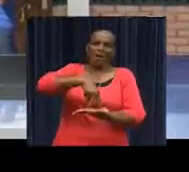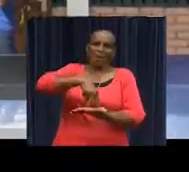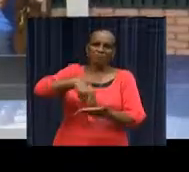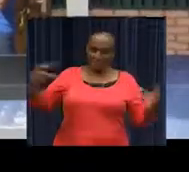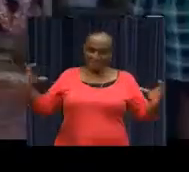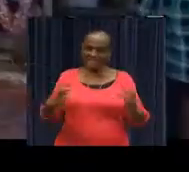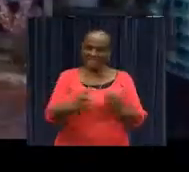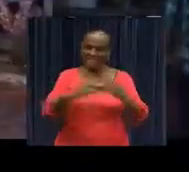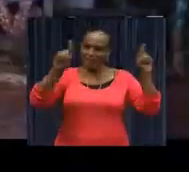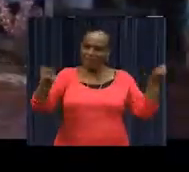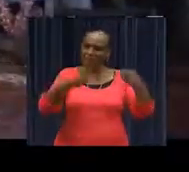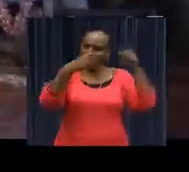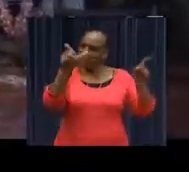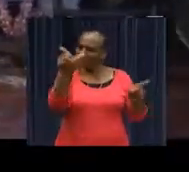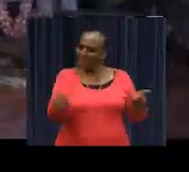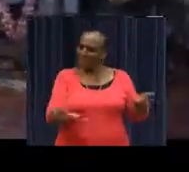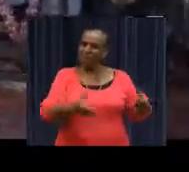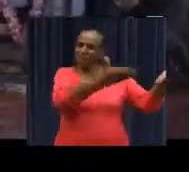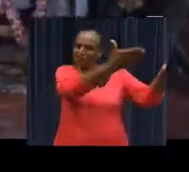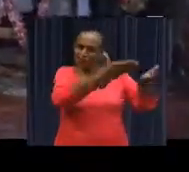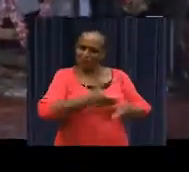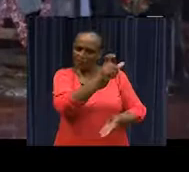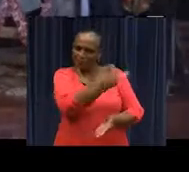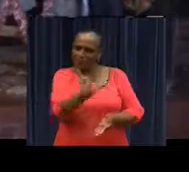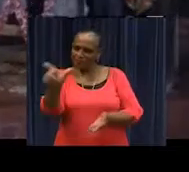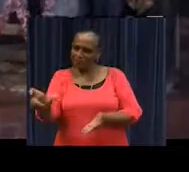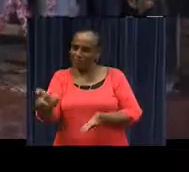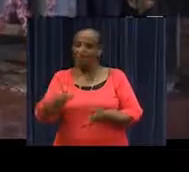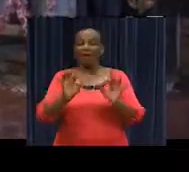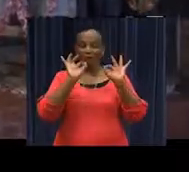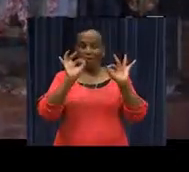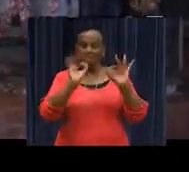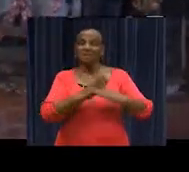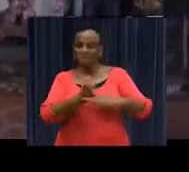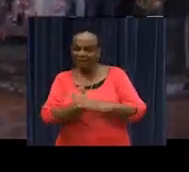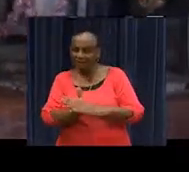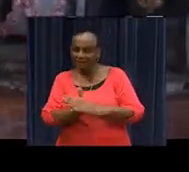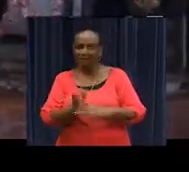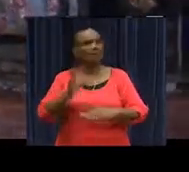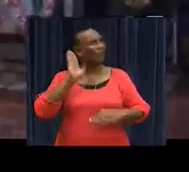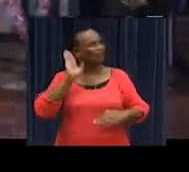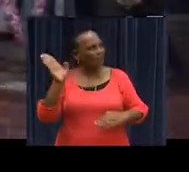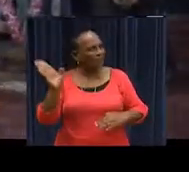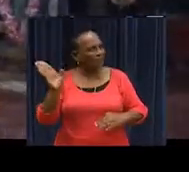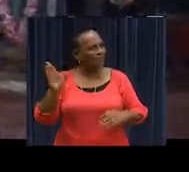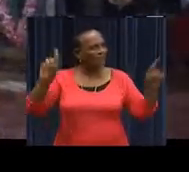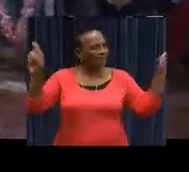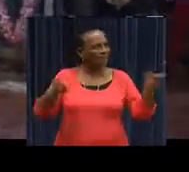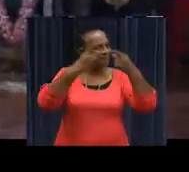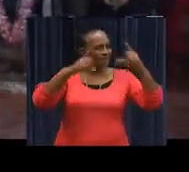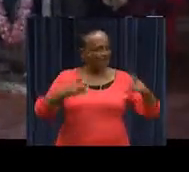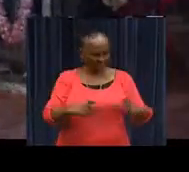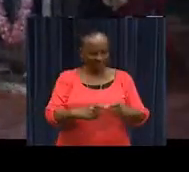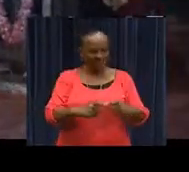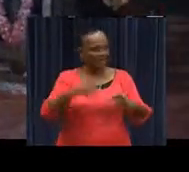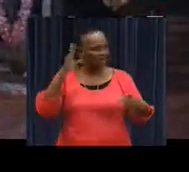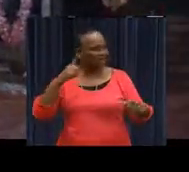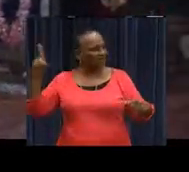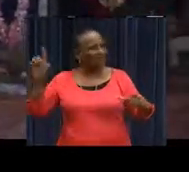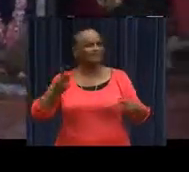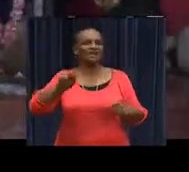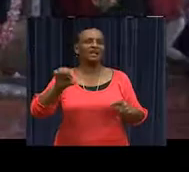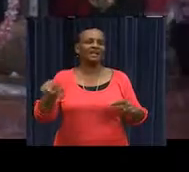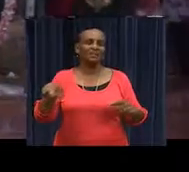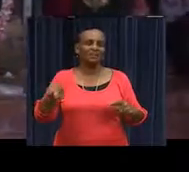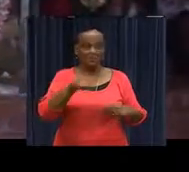allowed to go on stage to perform together with the artist for the invited guest. After the official part, they listened to all the songs